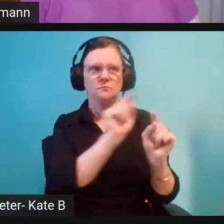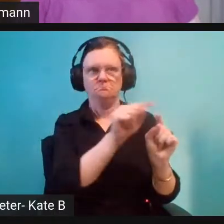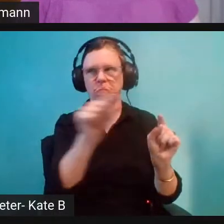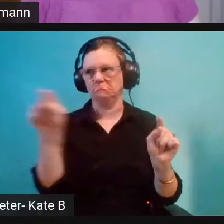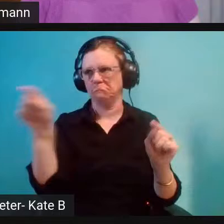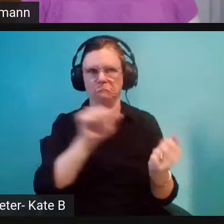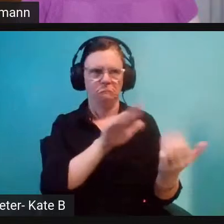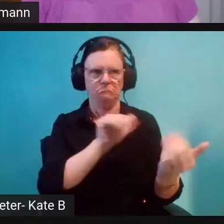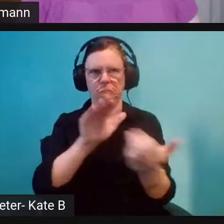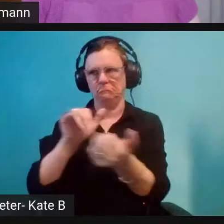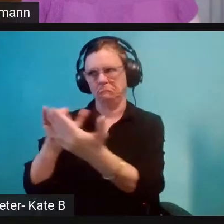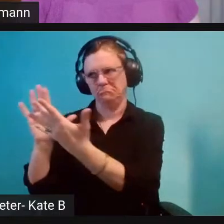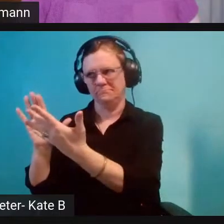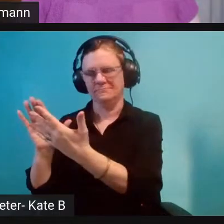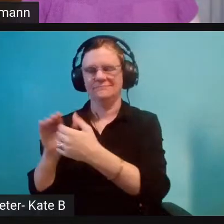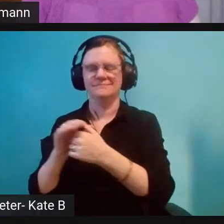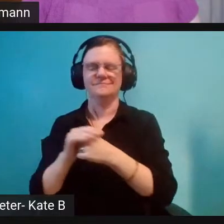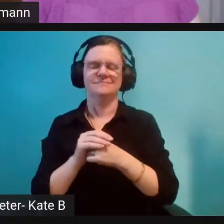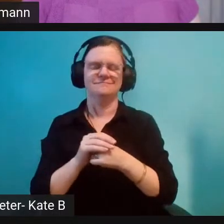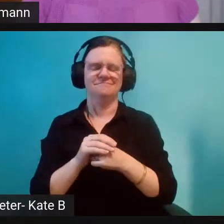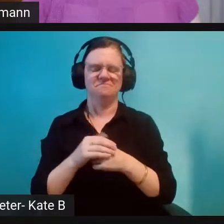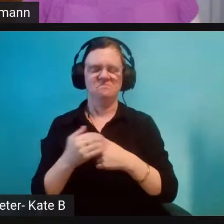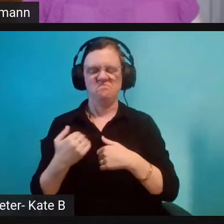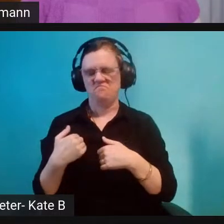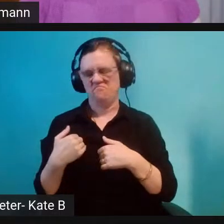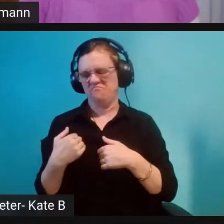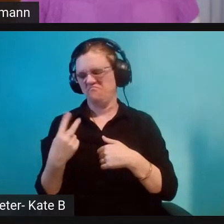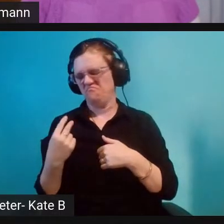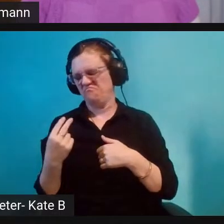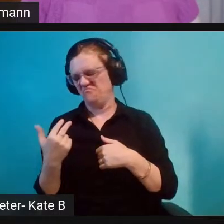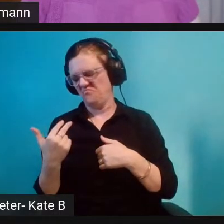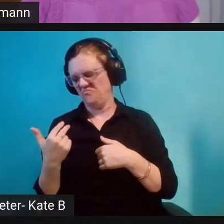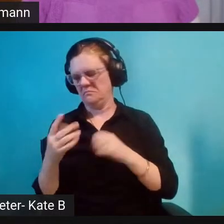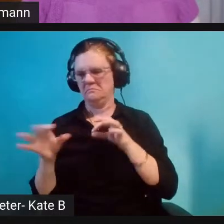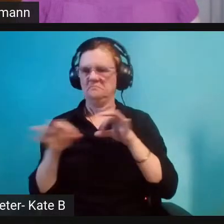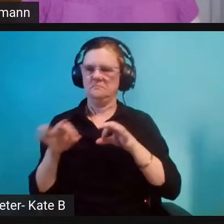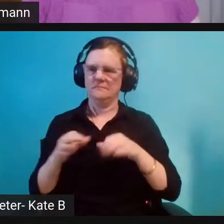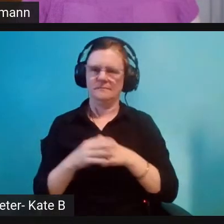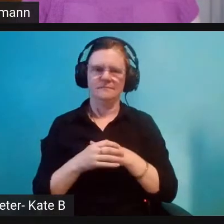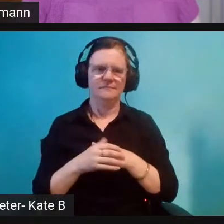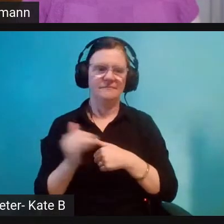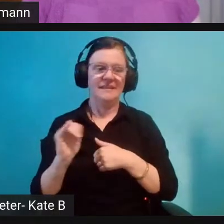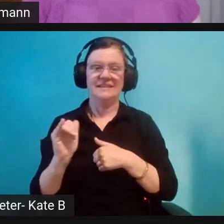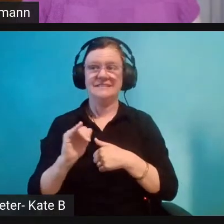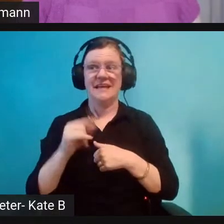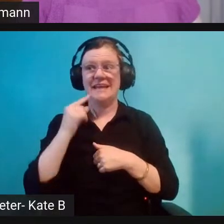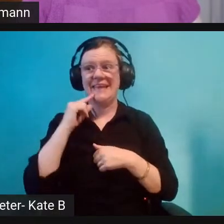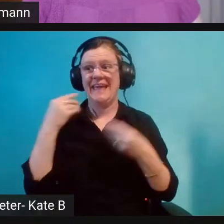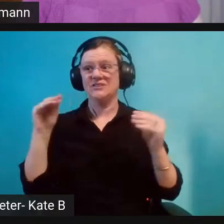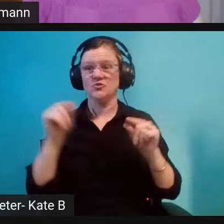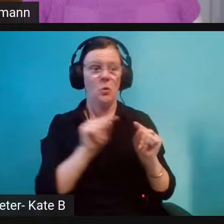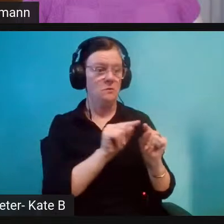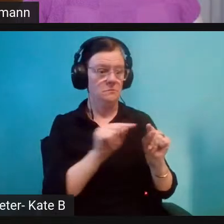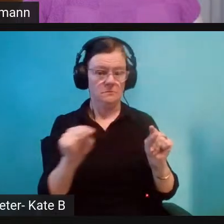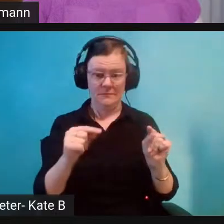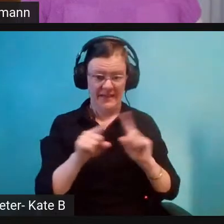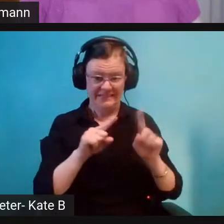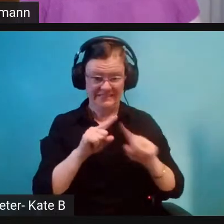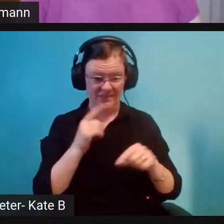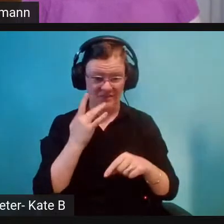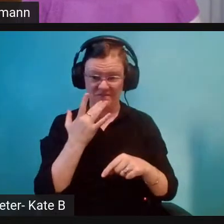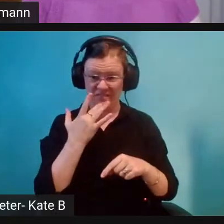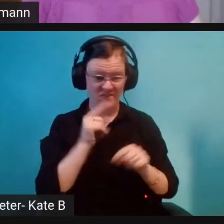You know, I kind of defined it years ago and somewhat today. It's like going into a candy store. You've got 50 different pieces of